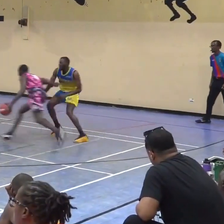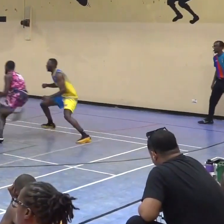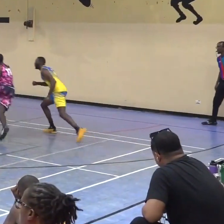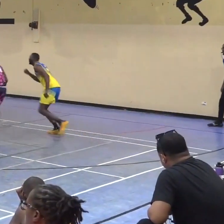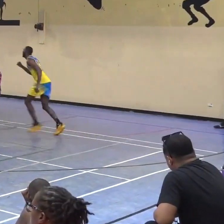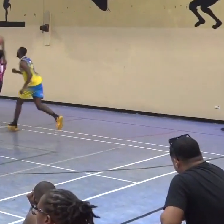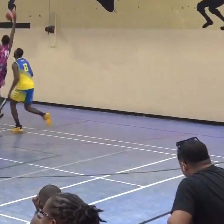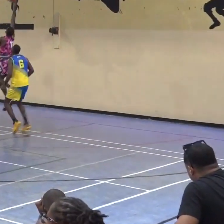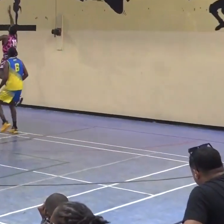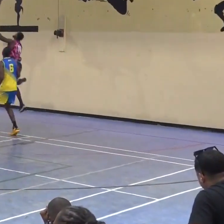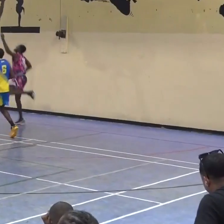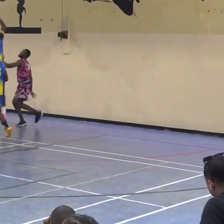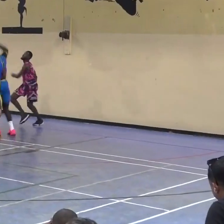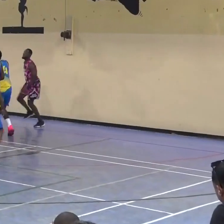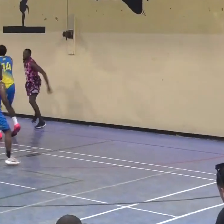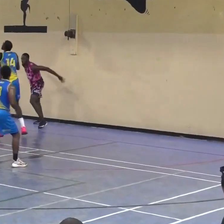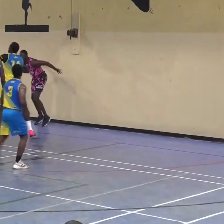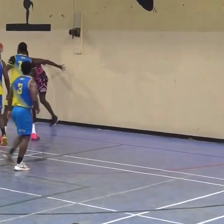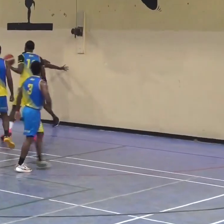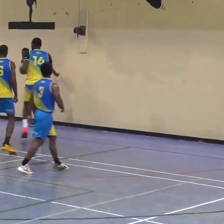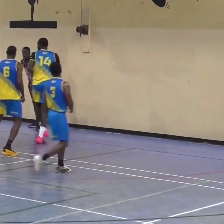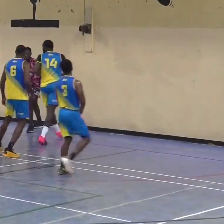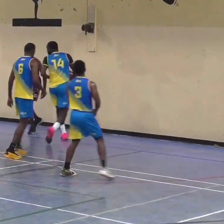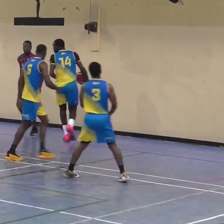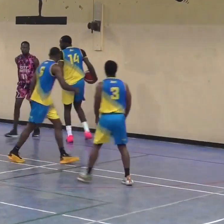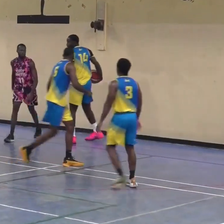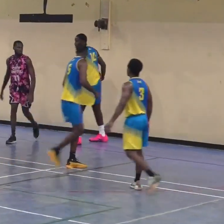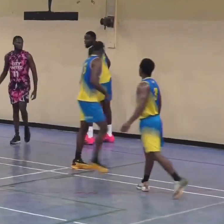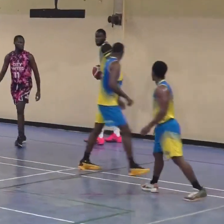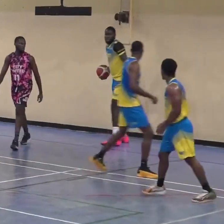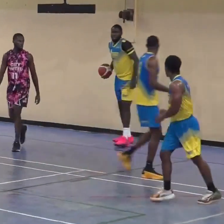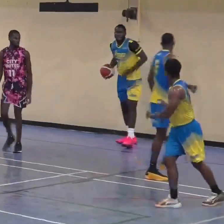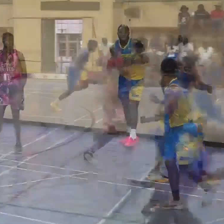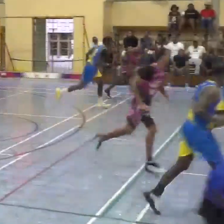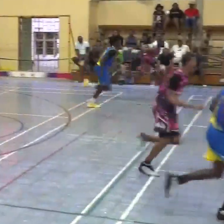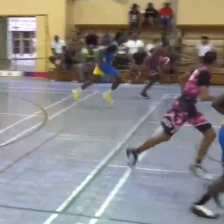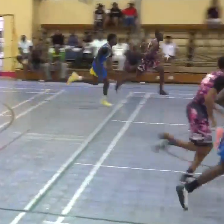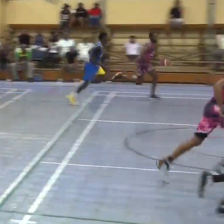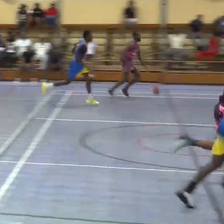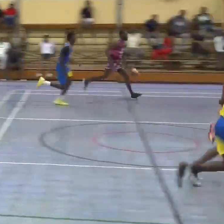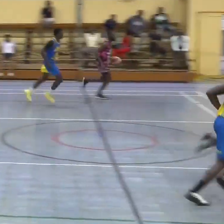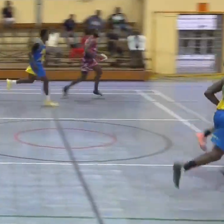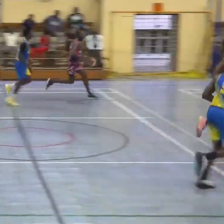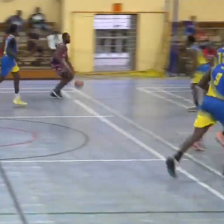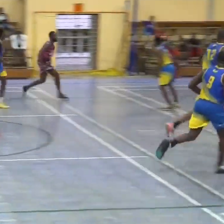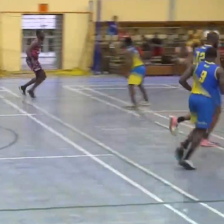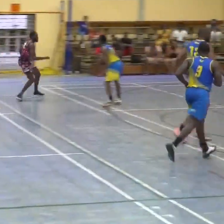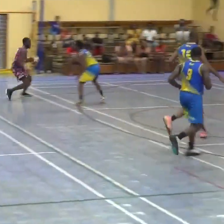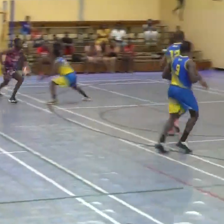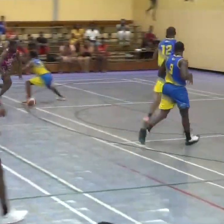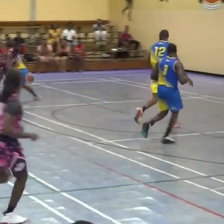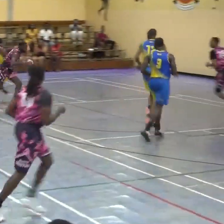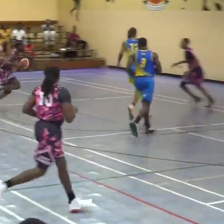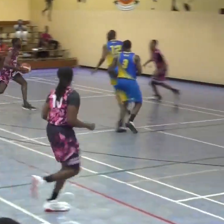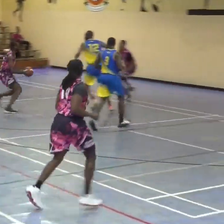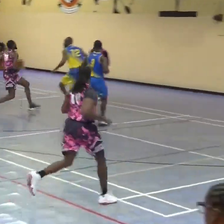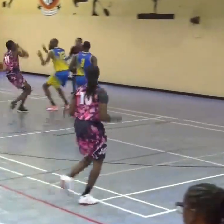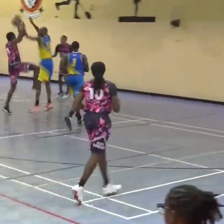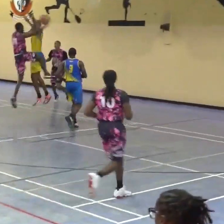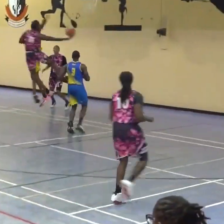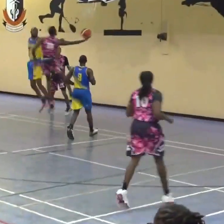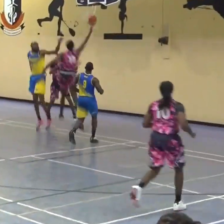and kept the pressure on in the third. Kazarian Adams with an easy layup. Adams heading back up court again, shaking the